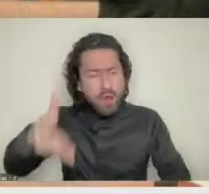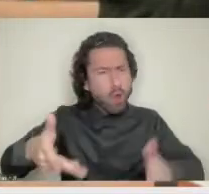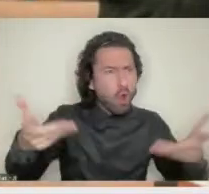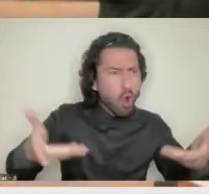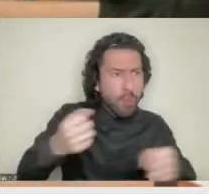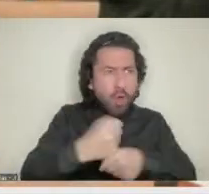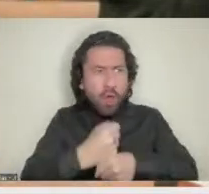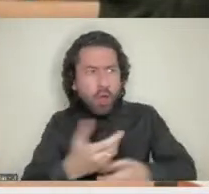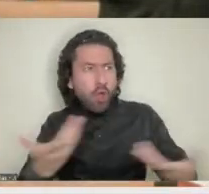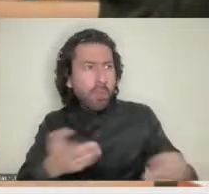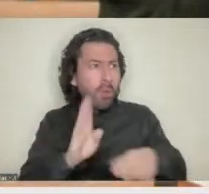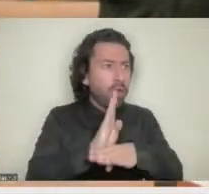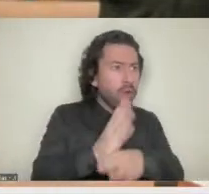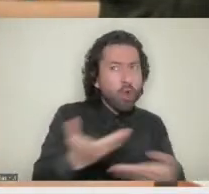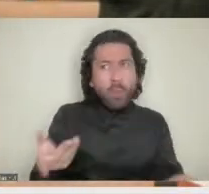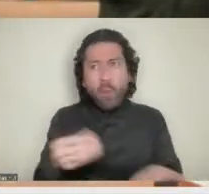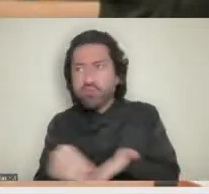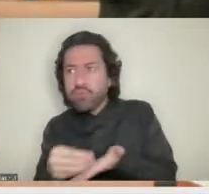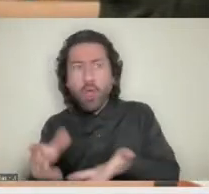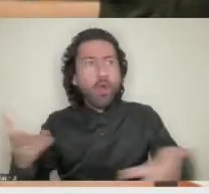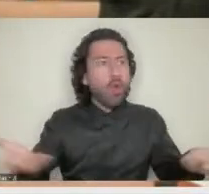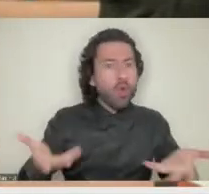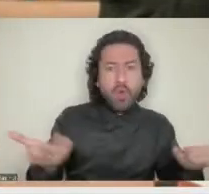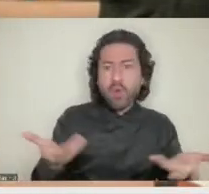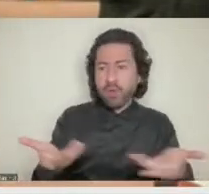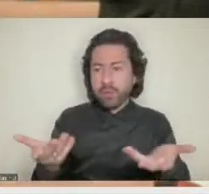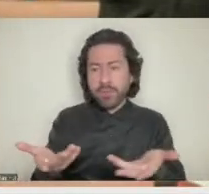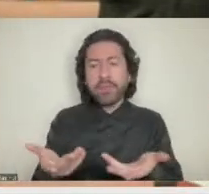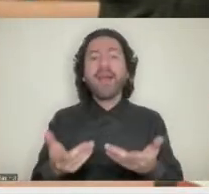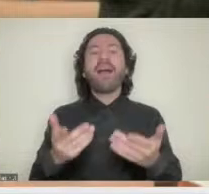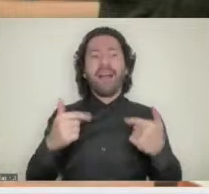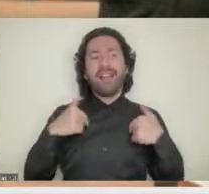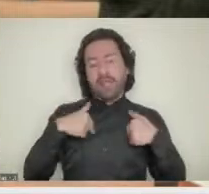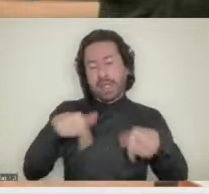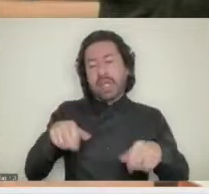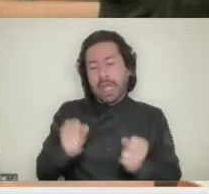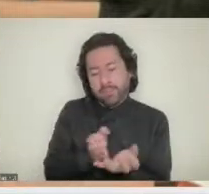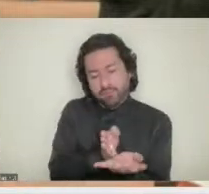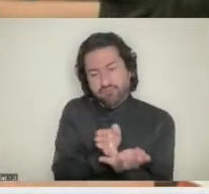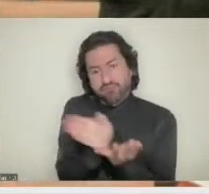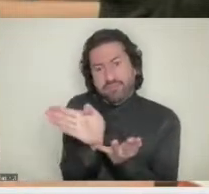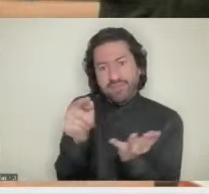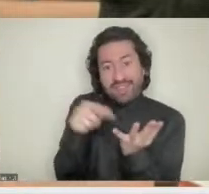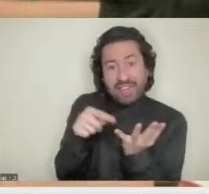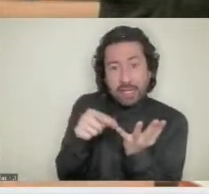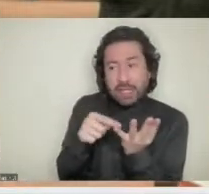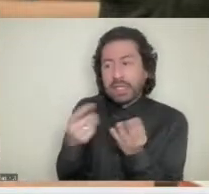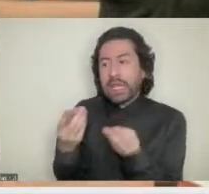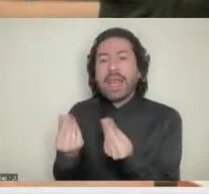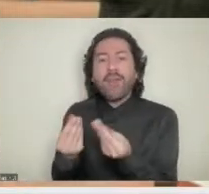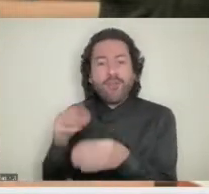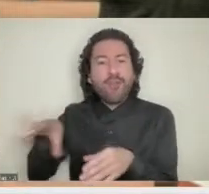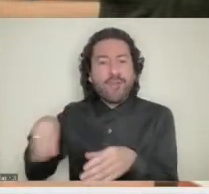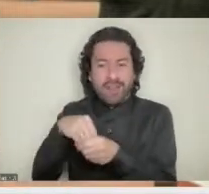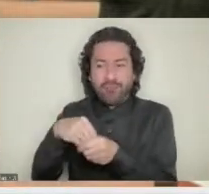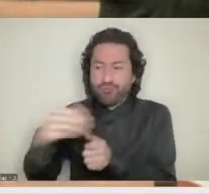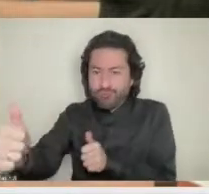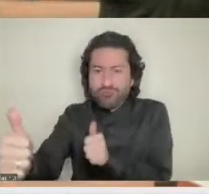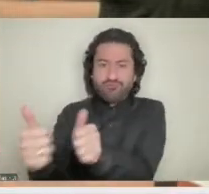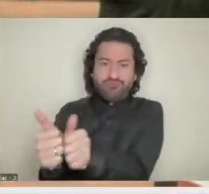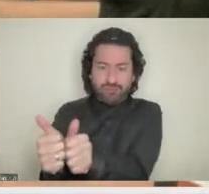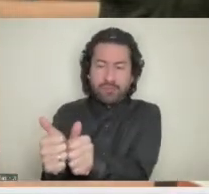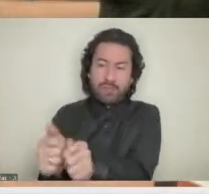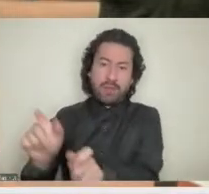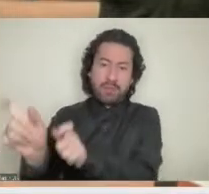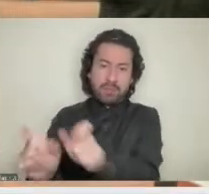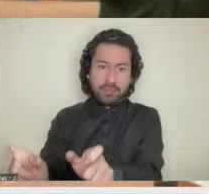have closer ties with the productive sector, the commercial business sector. And this is one of the things we're doing.